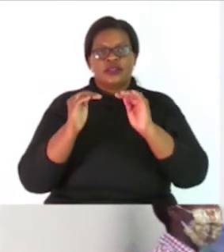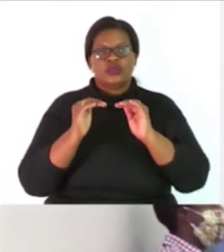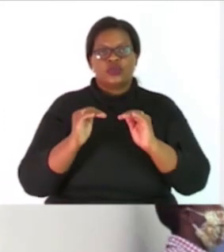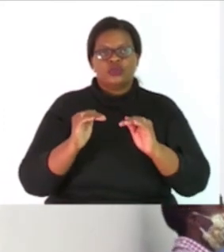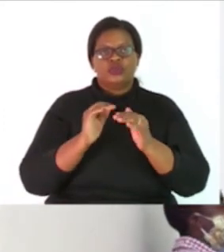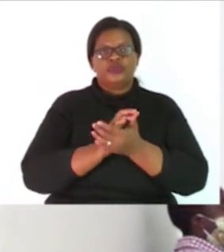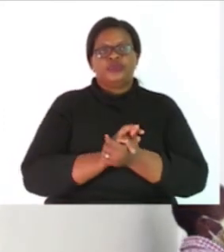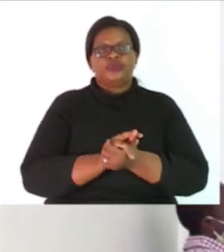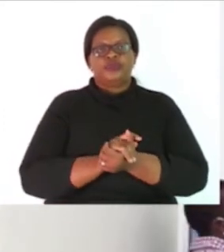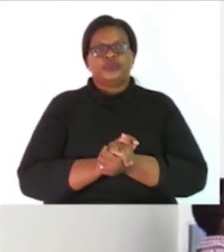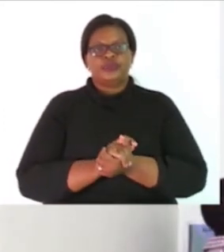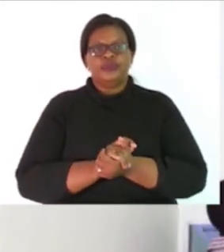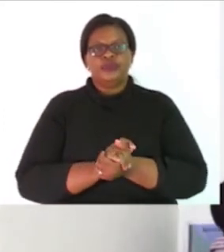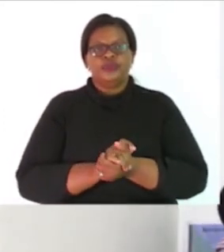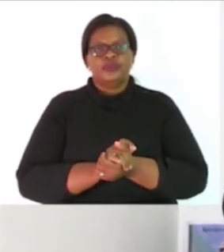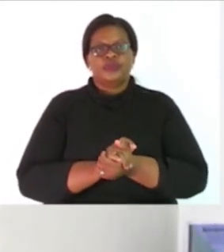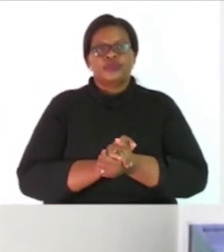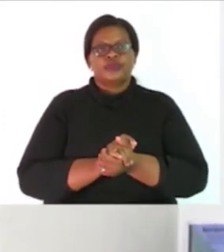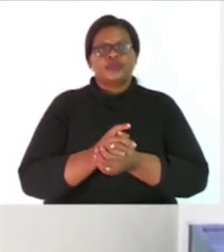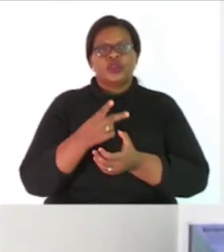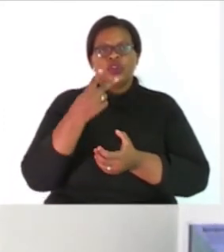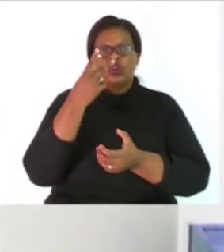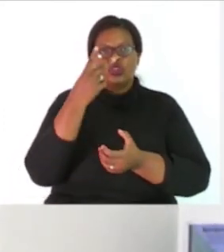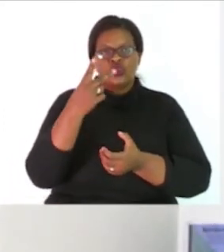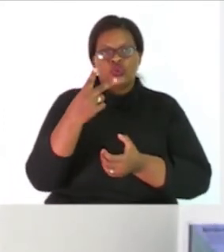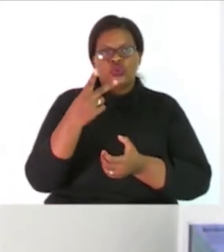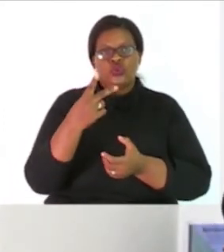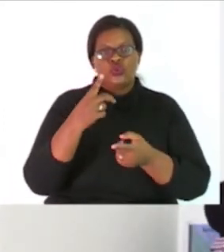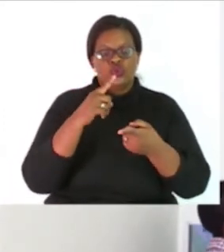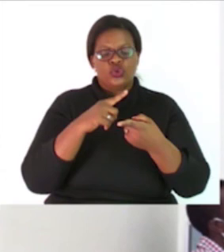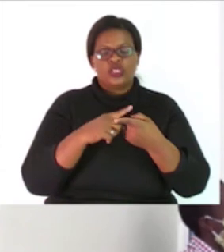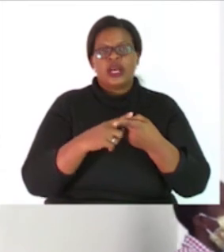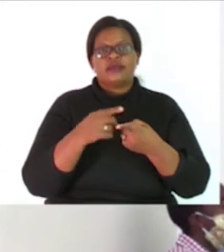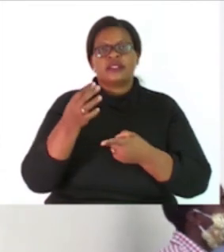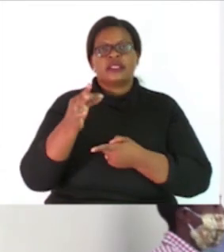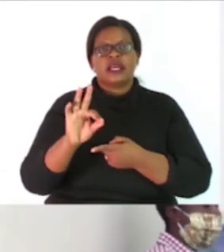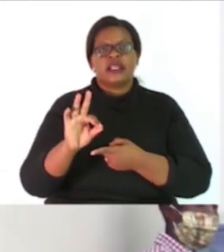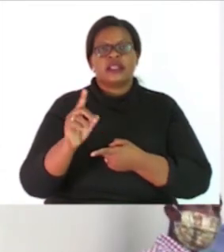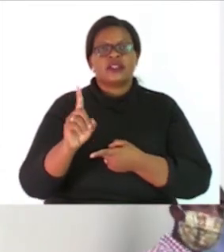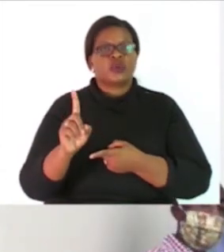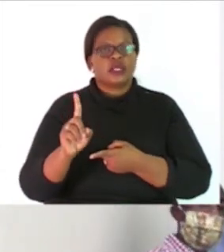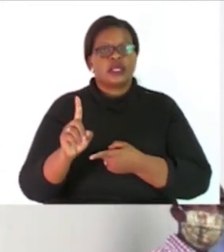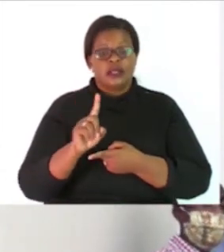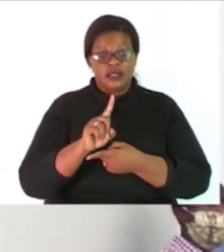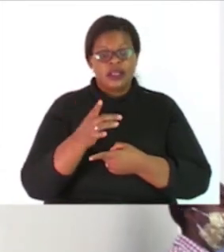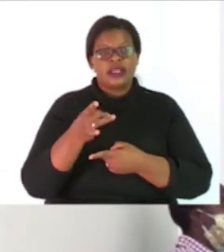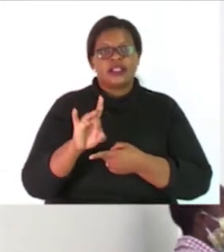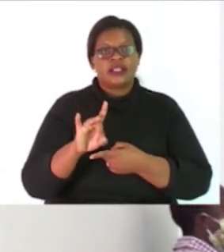Okay? So, Pamone, what is 2 times 9? 18. It's 18